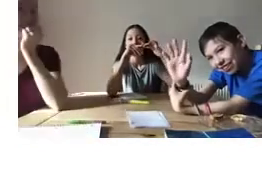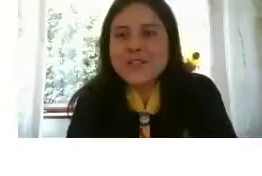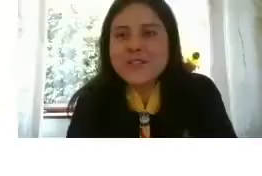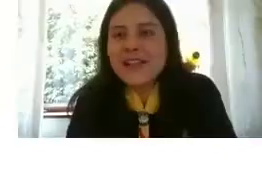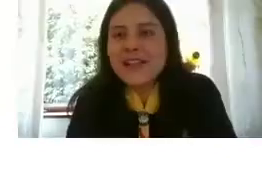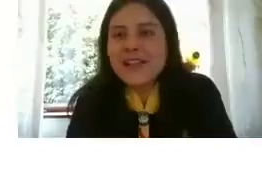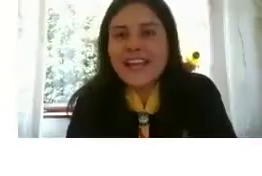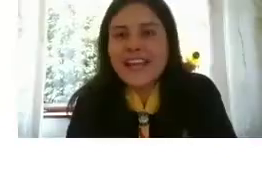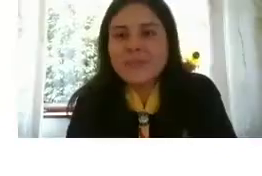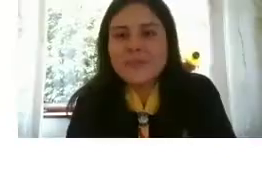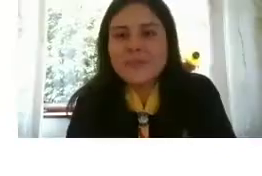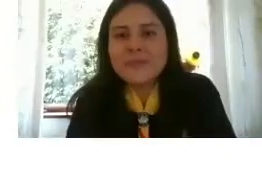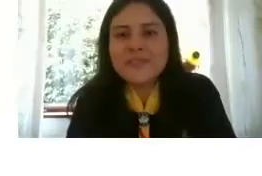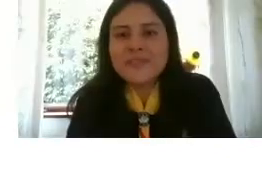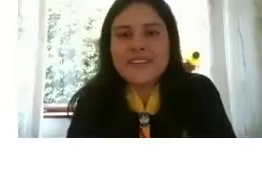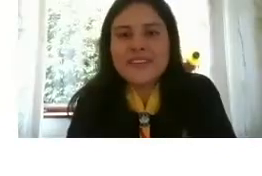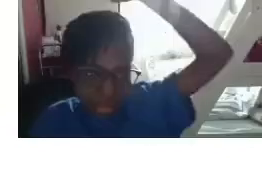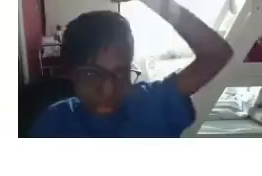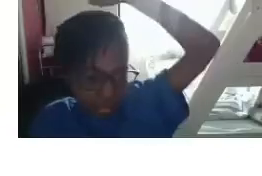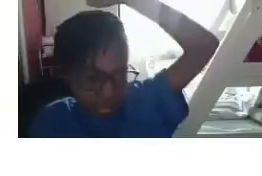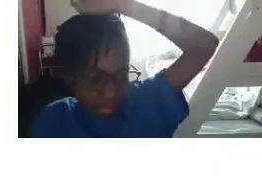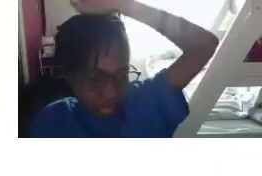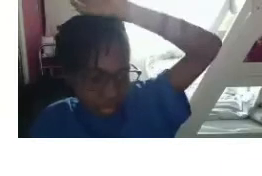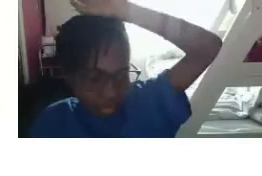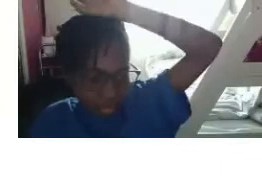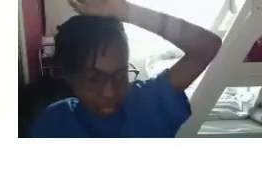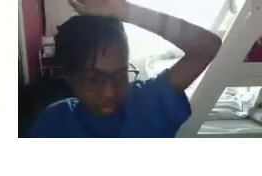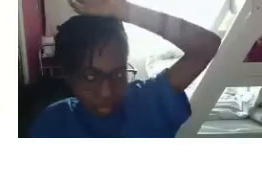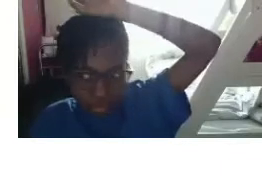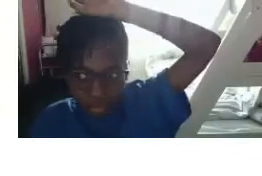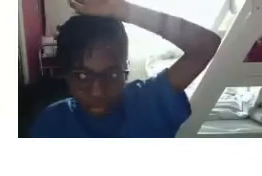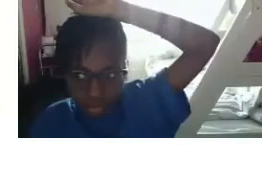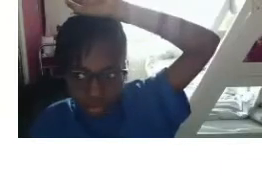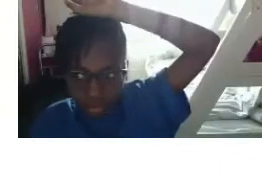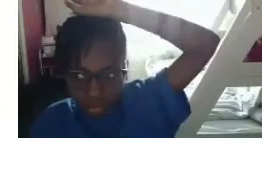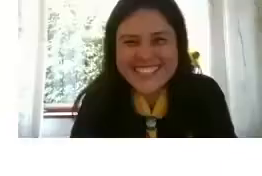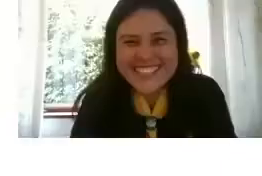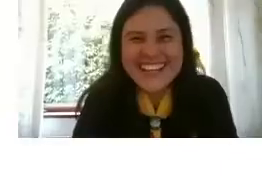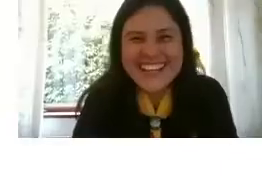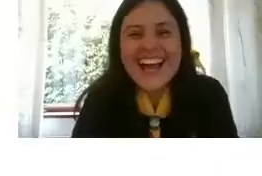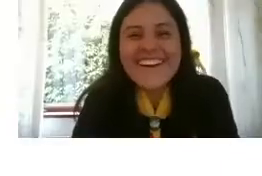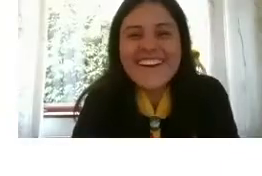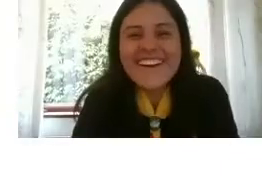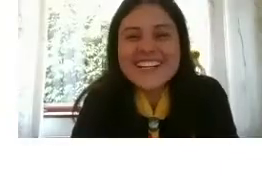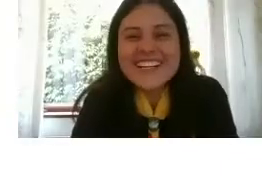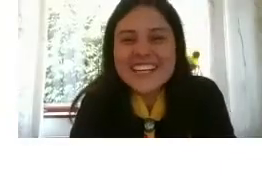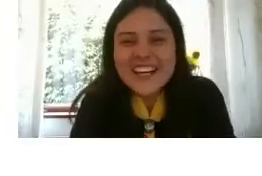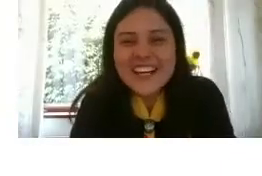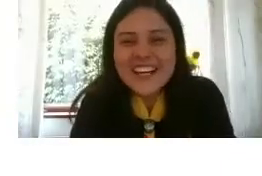to spell the name. Me, could I have a turn, please? Can I go, please? This is so nice. Okay, I see